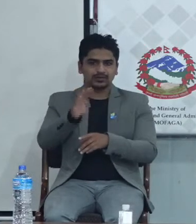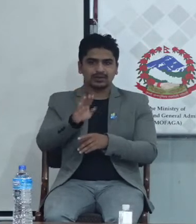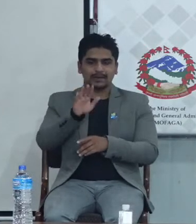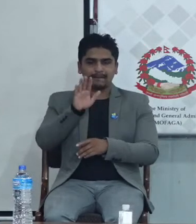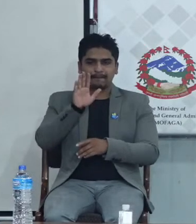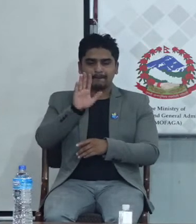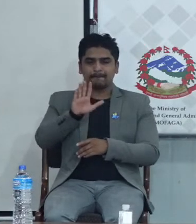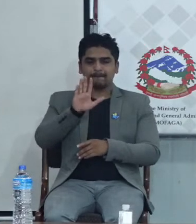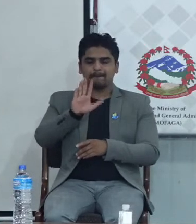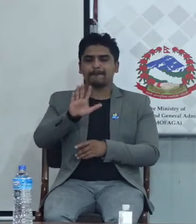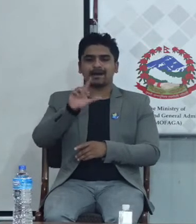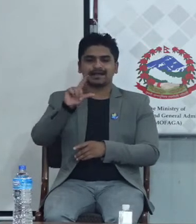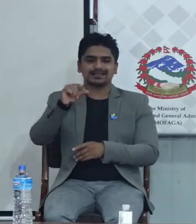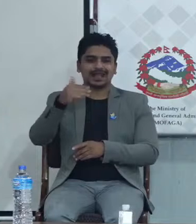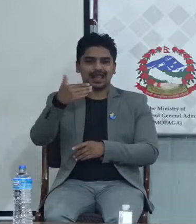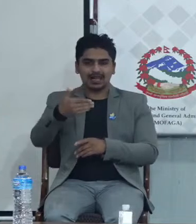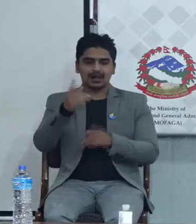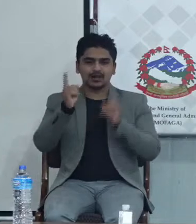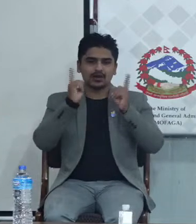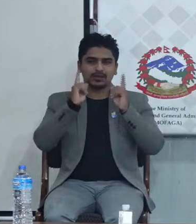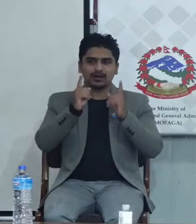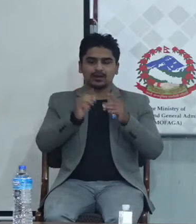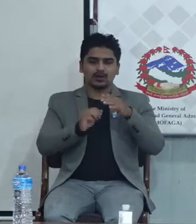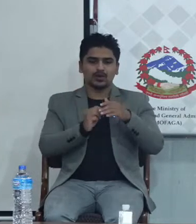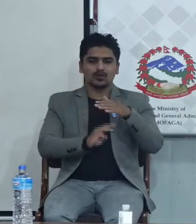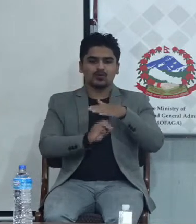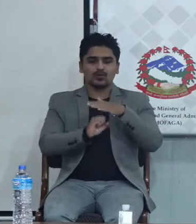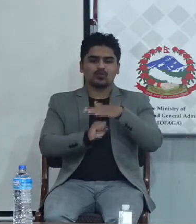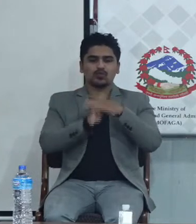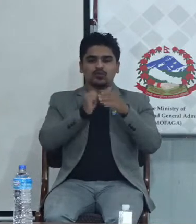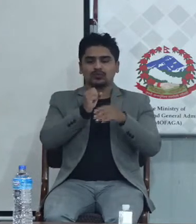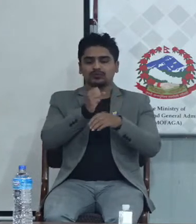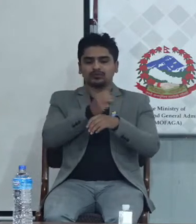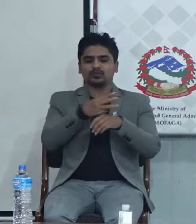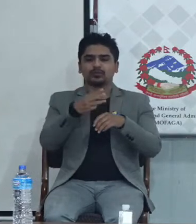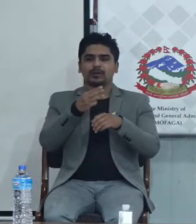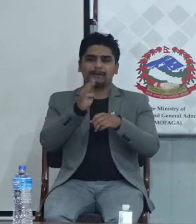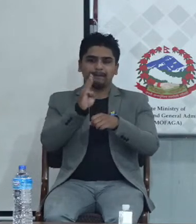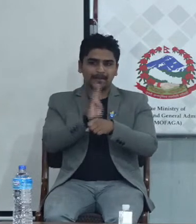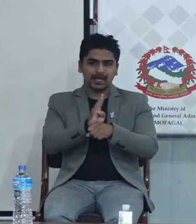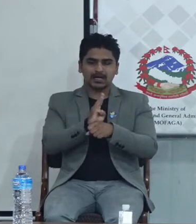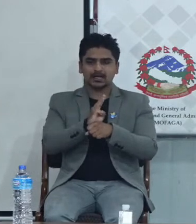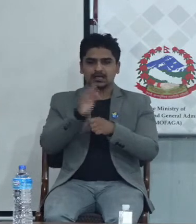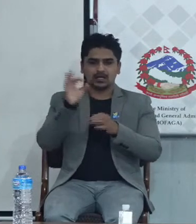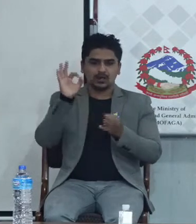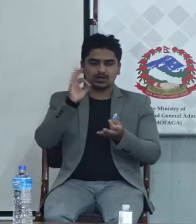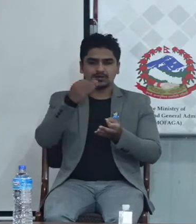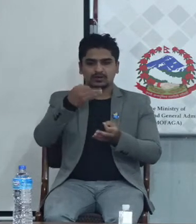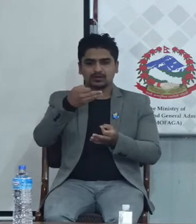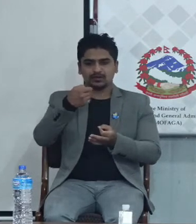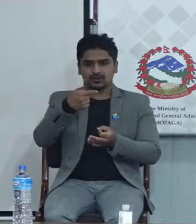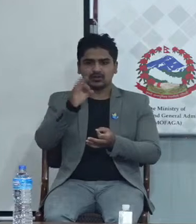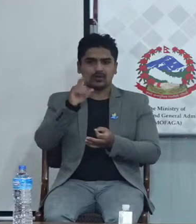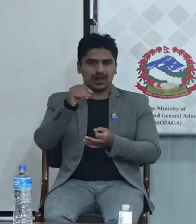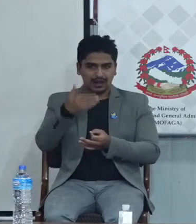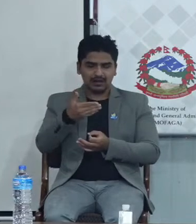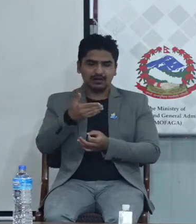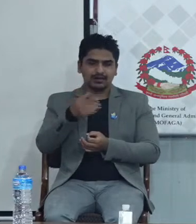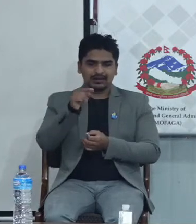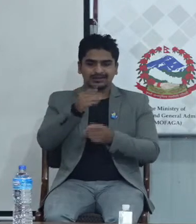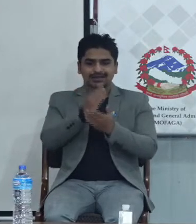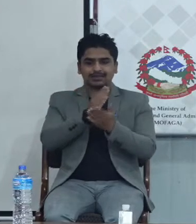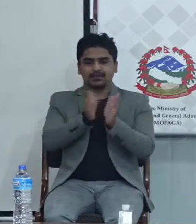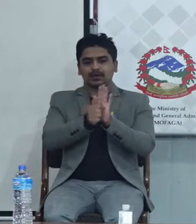Danwar. So now I would like to request the facilitator to run the